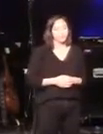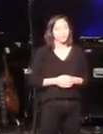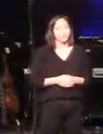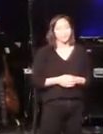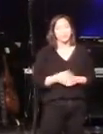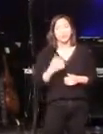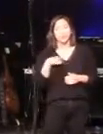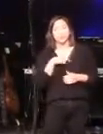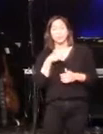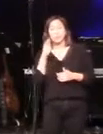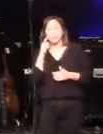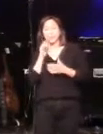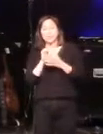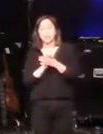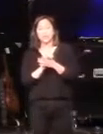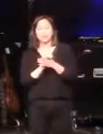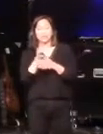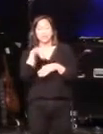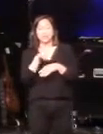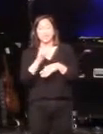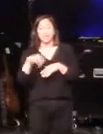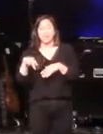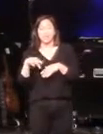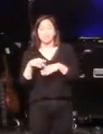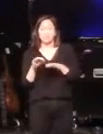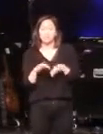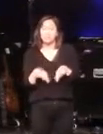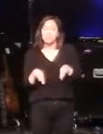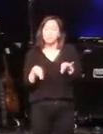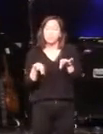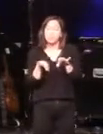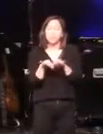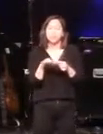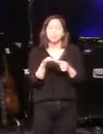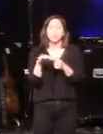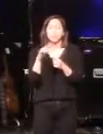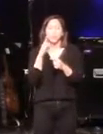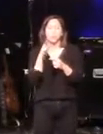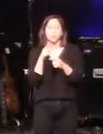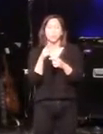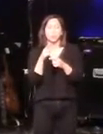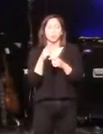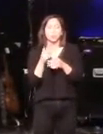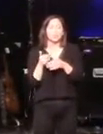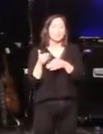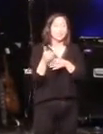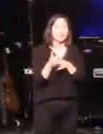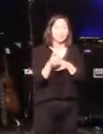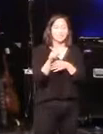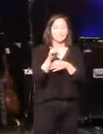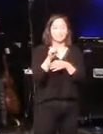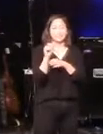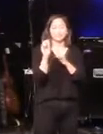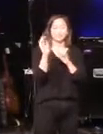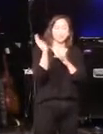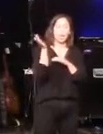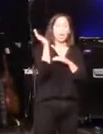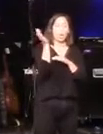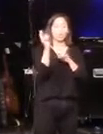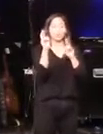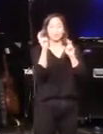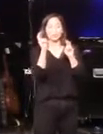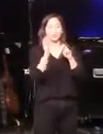to become really important in our next series. So if you have not downloaded that app, we encourage you to look at it, get used to it. When we do our next series